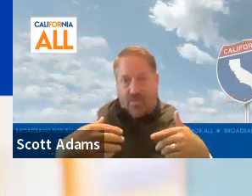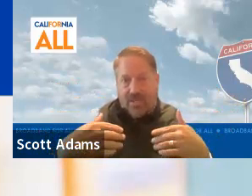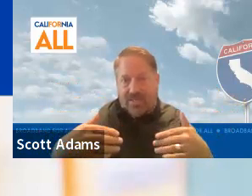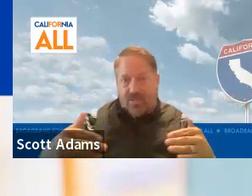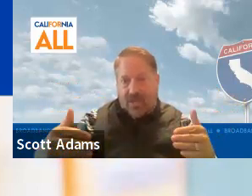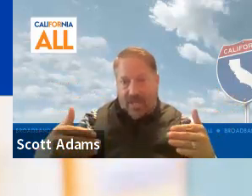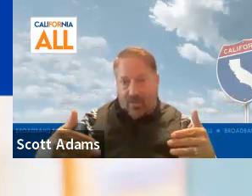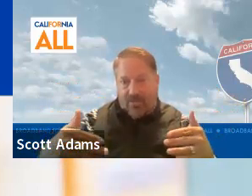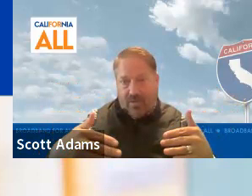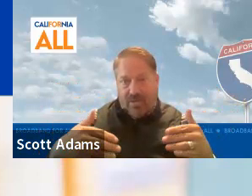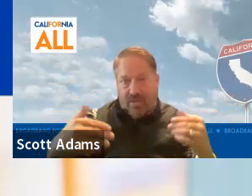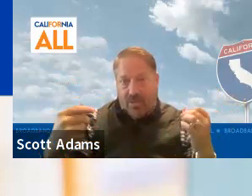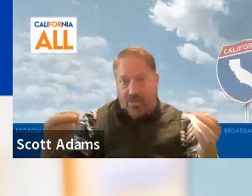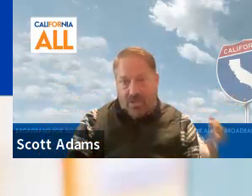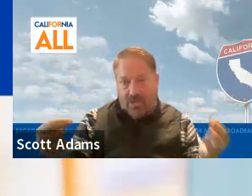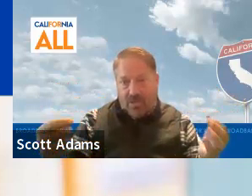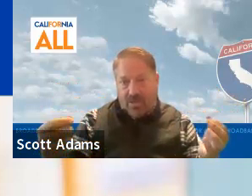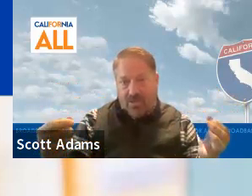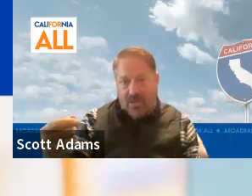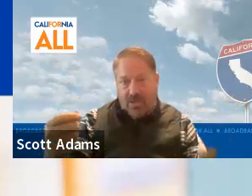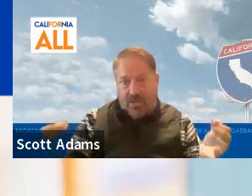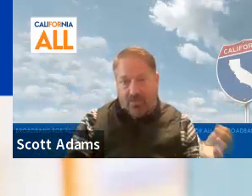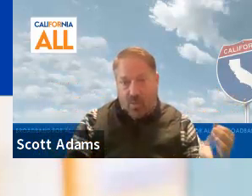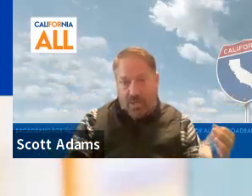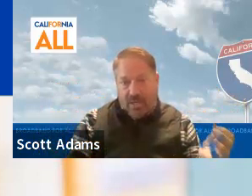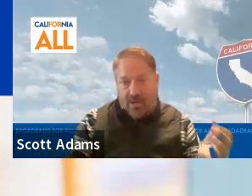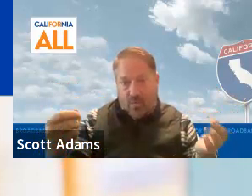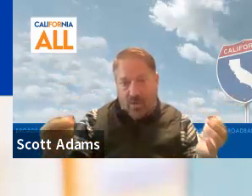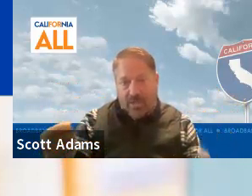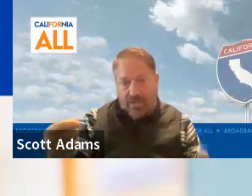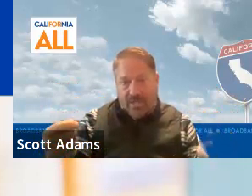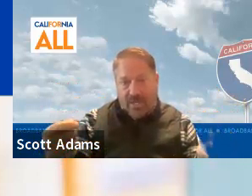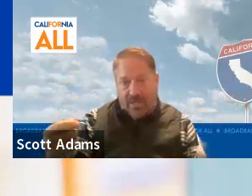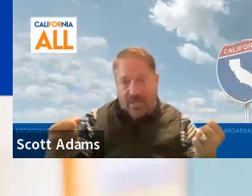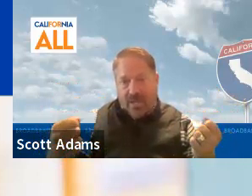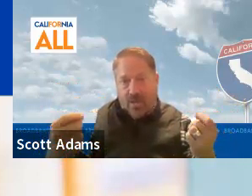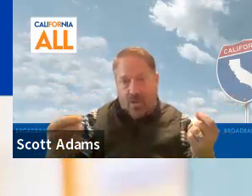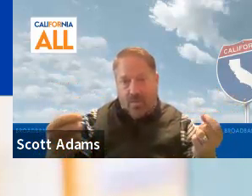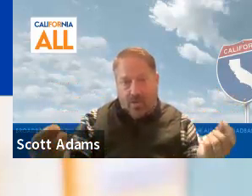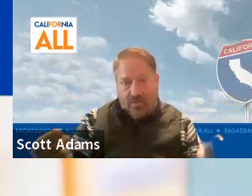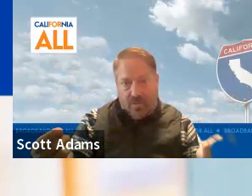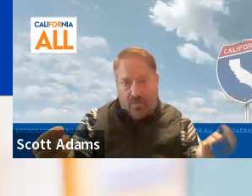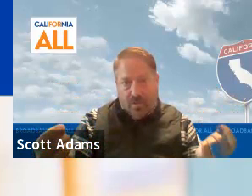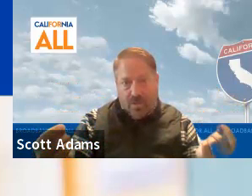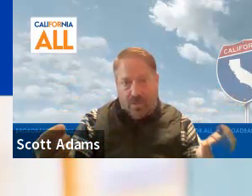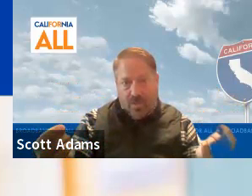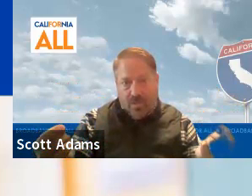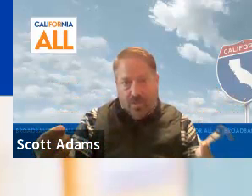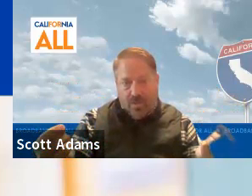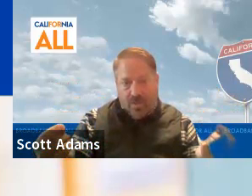a statewide digital equity survey that we just launched this morning, and are really excited and hope all of